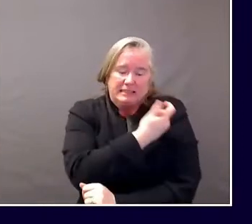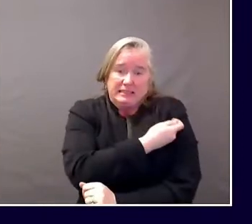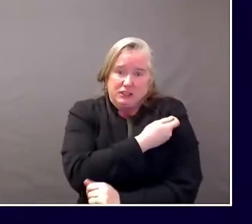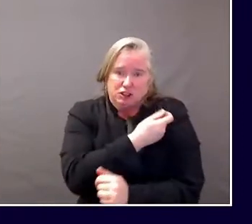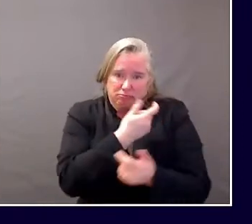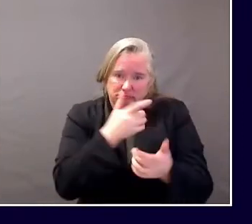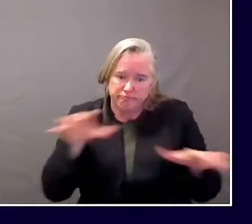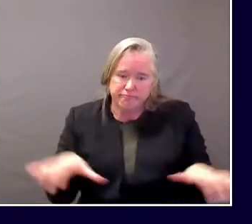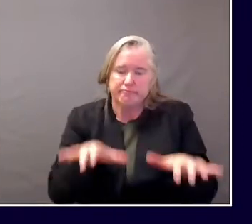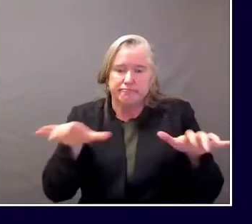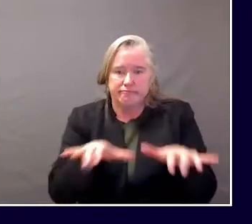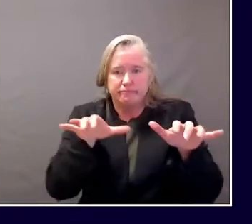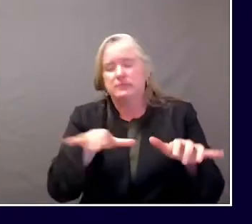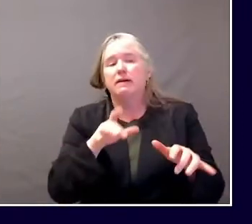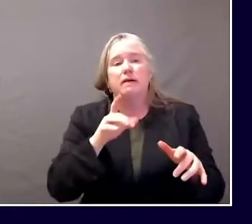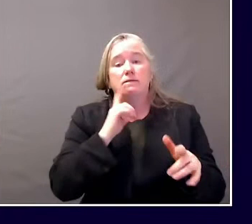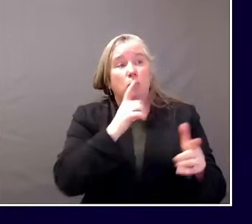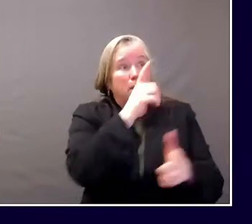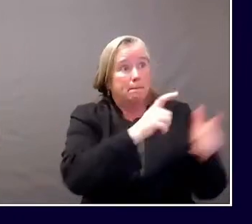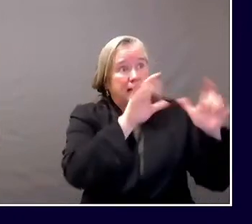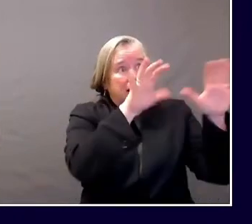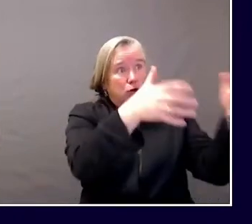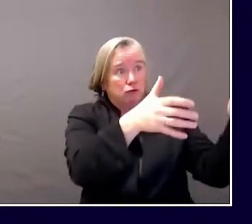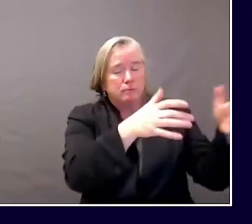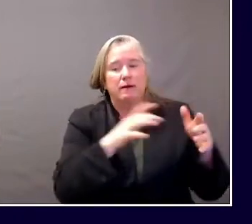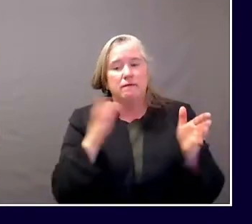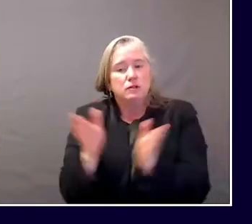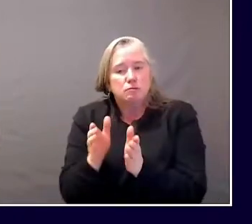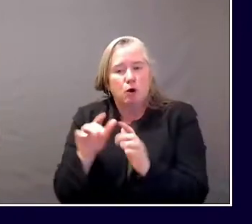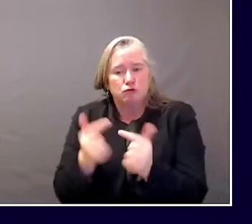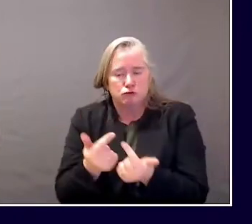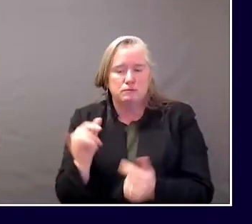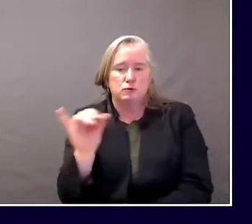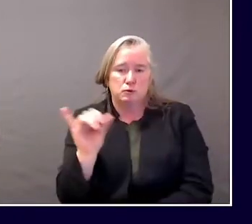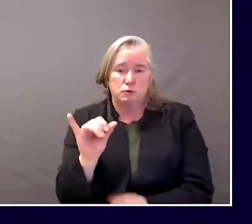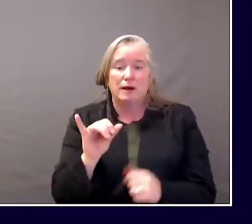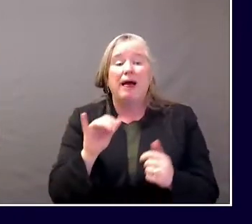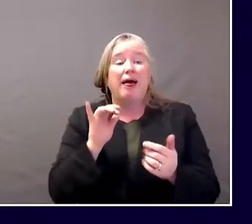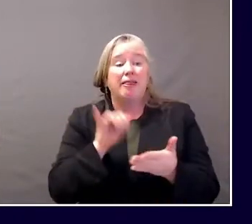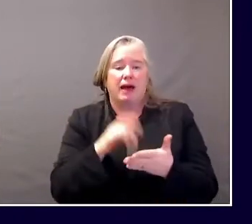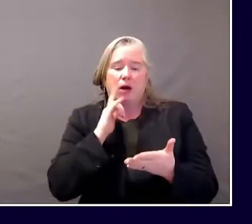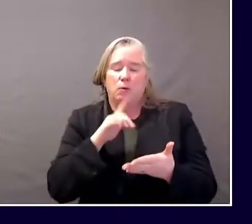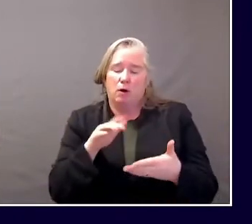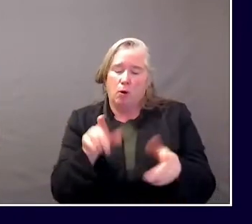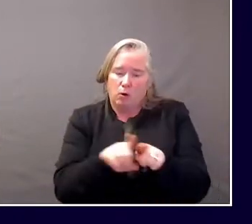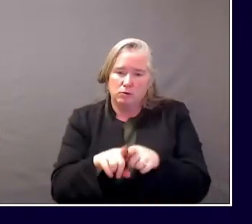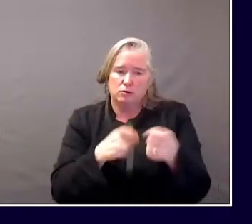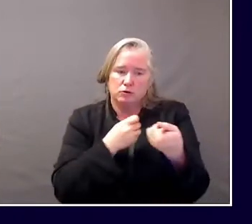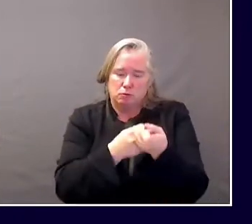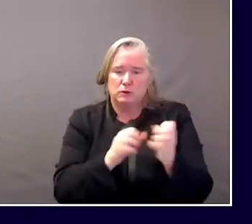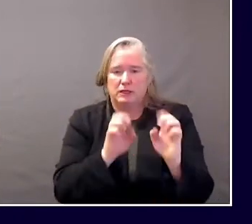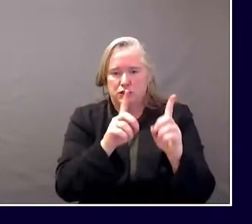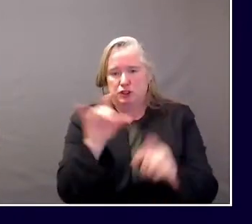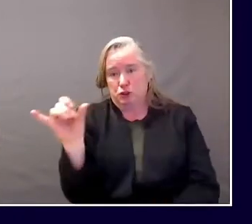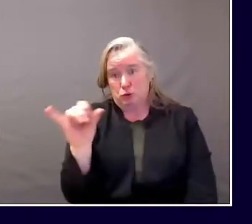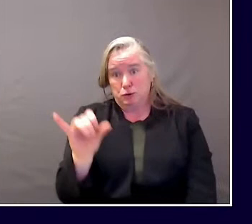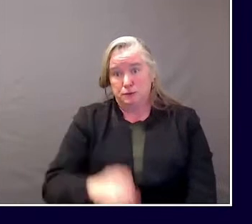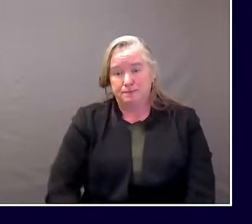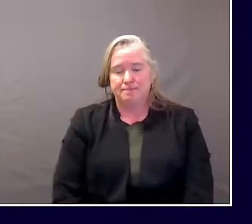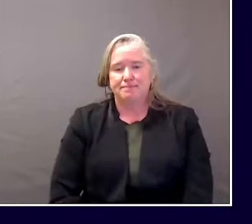bigger groups that are not as familiar with the science to do a lot more in education for uptake. I see.